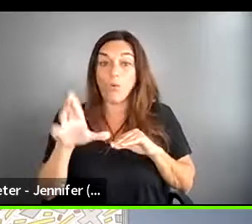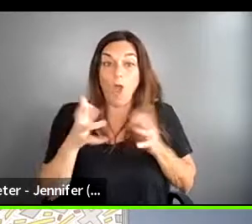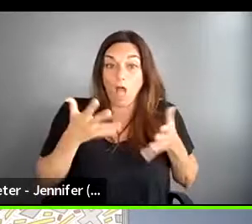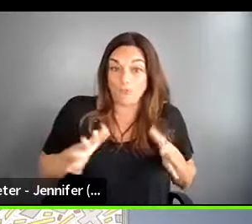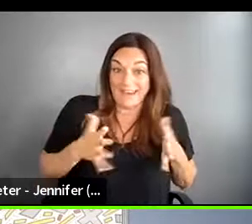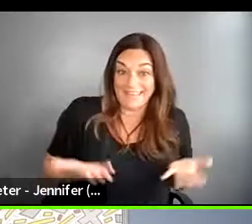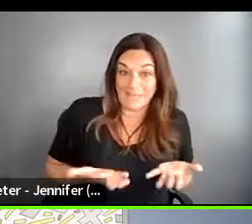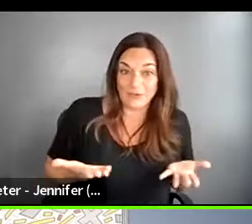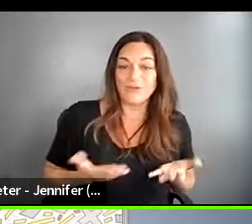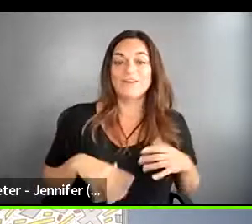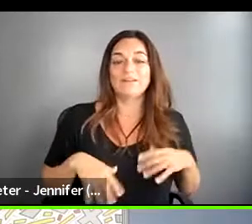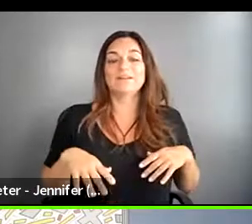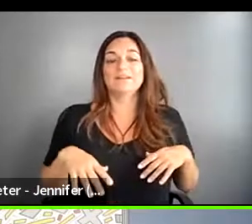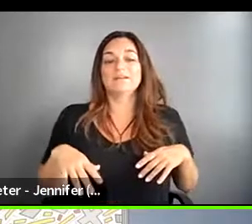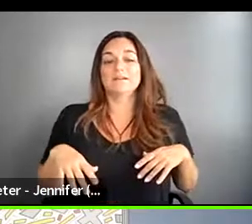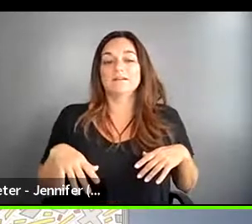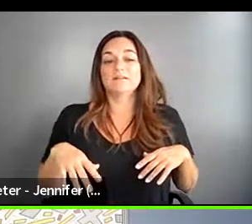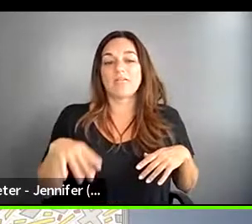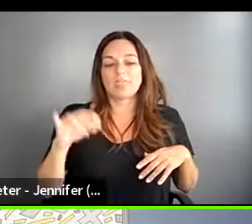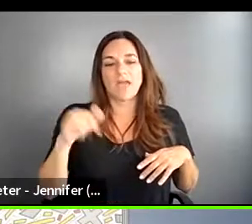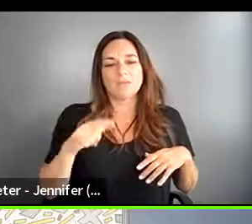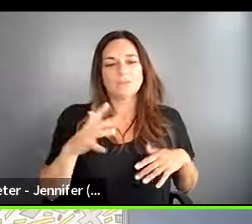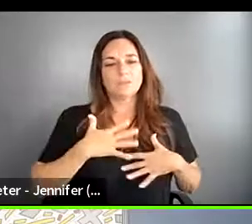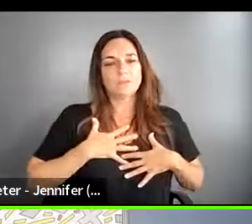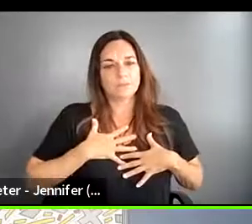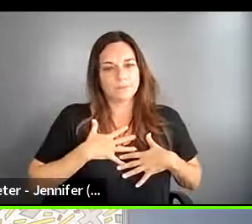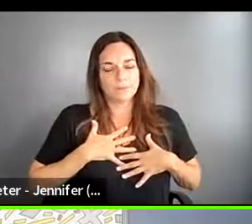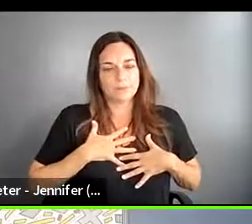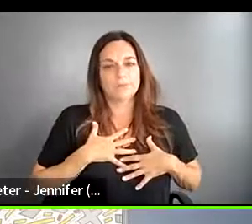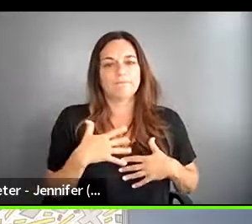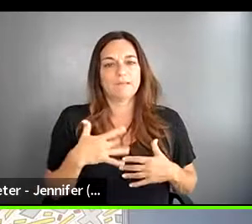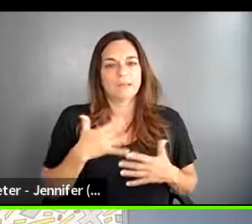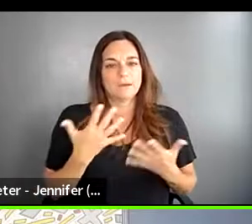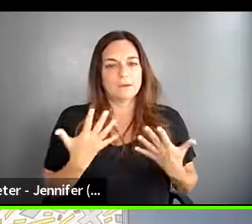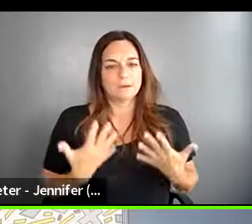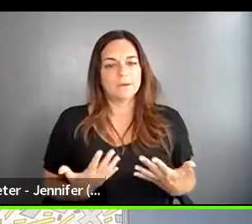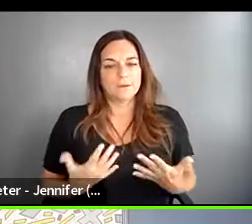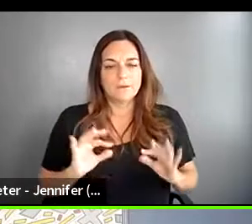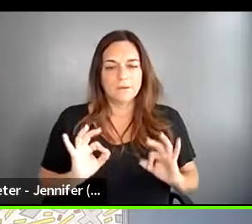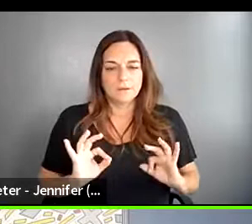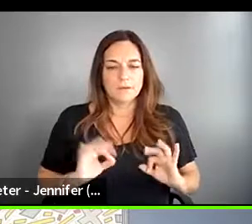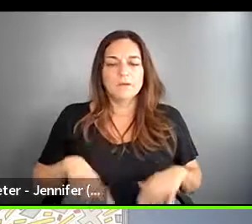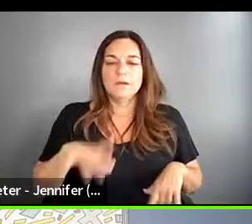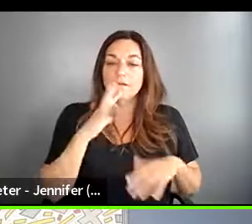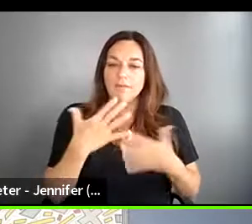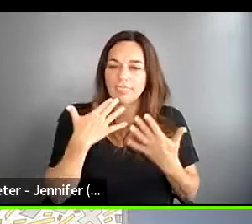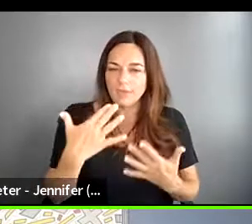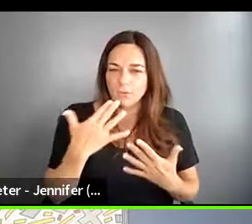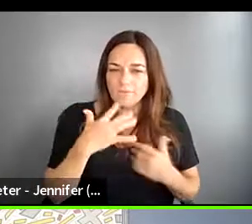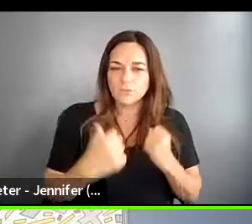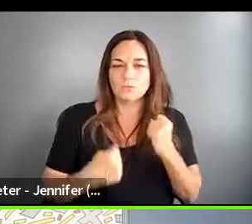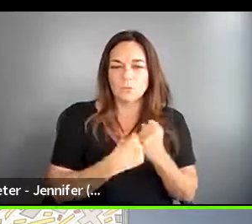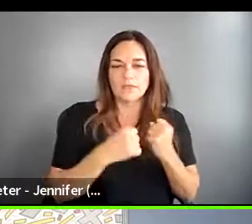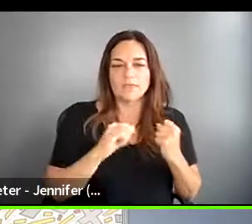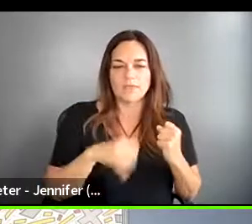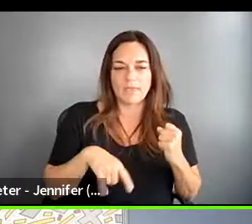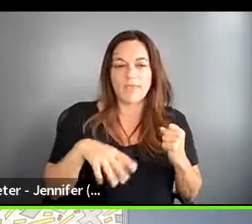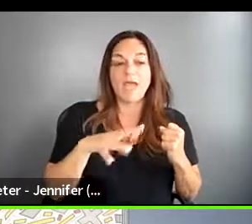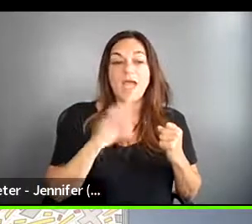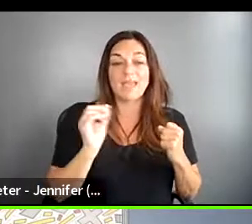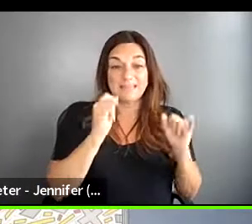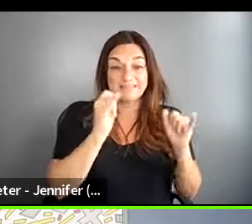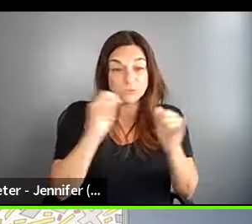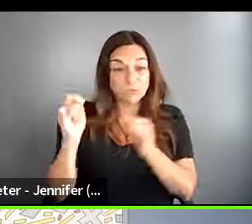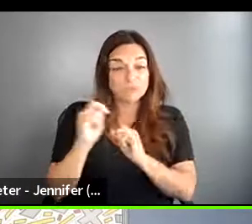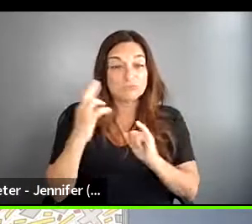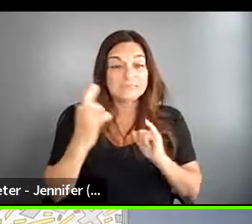here, that's a breath of fresh air. And I thank you all for helping to support that as folks are starting to sift through for individual